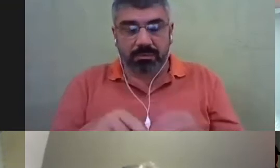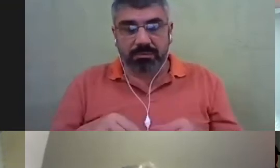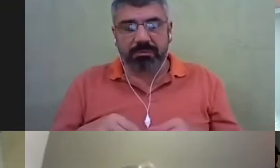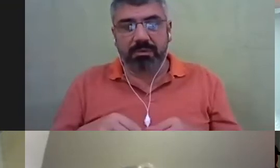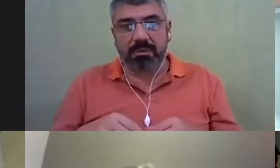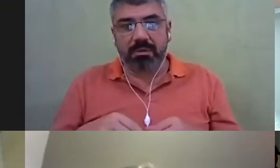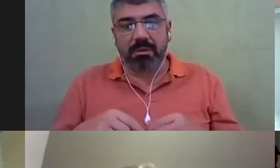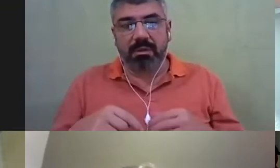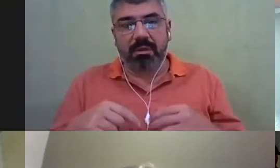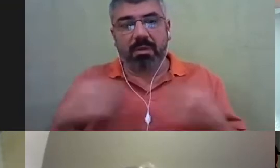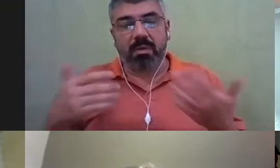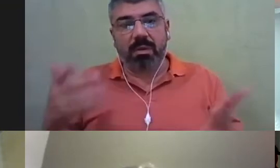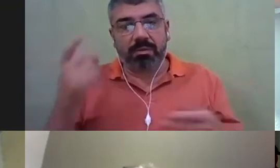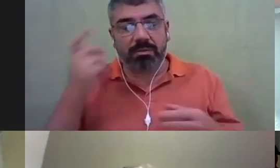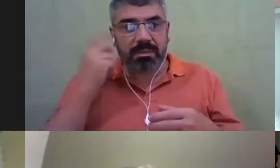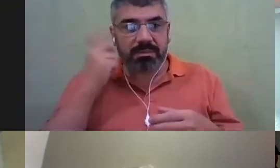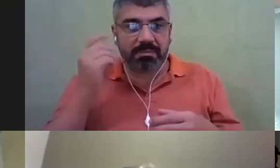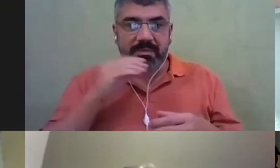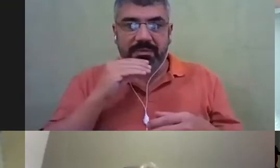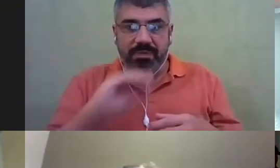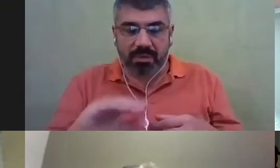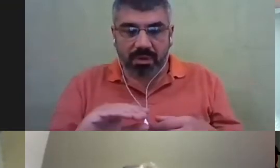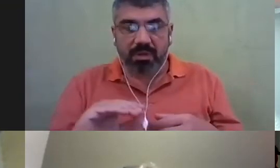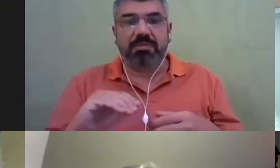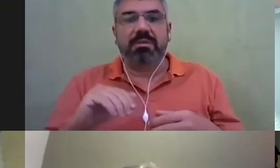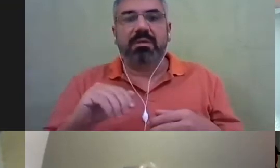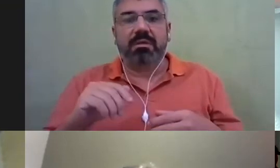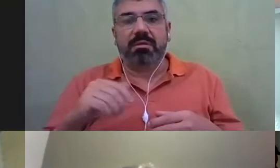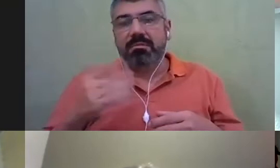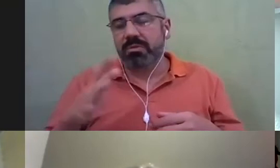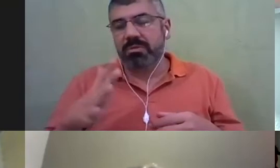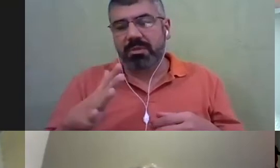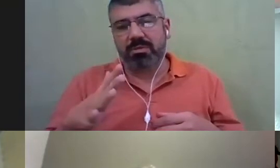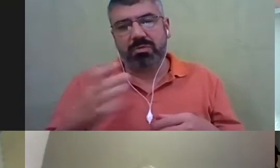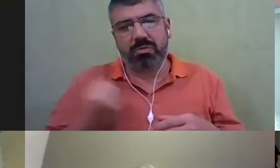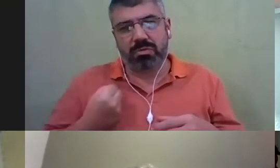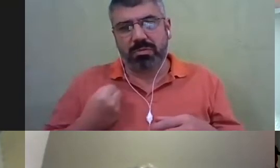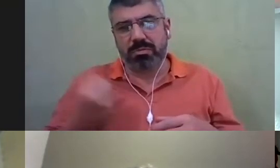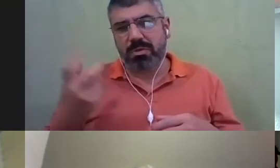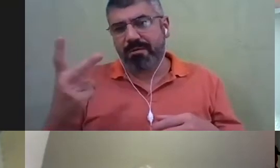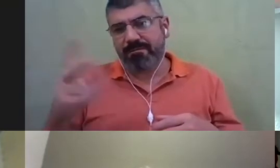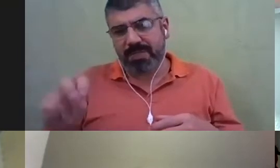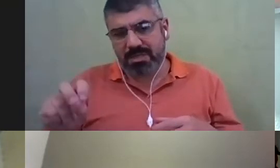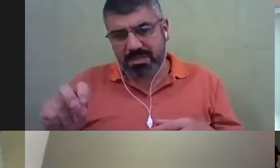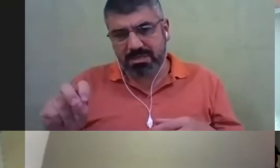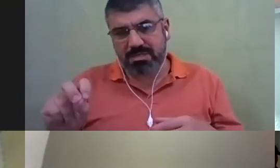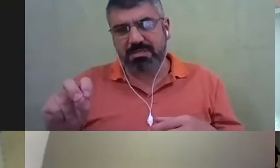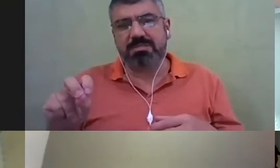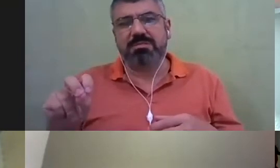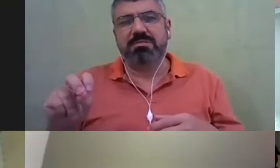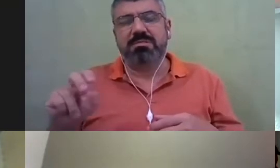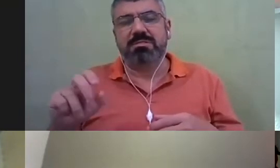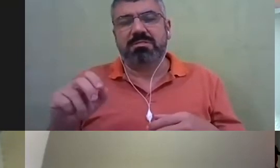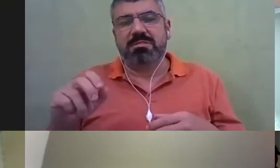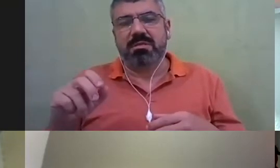When we go through Vygotsky, I think it's collected works number 4. Sylvia Scribner, she also brings that about